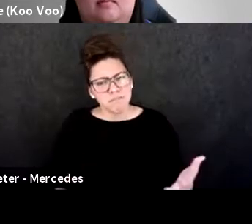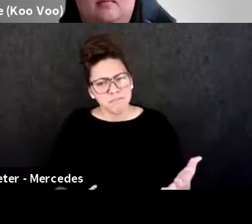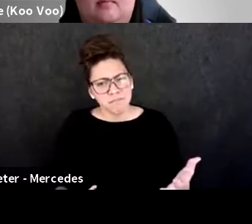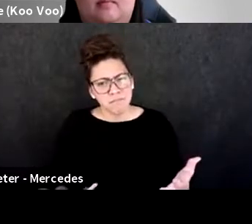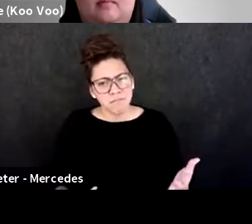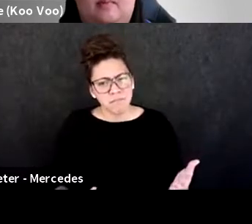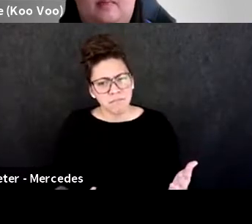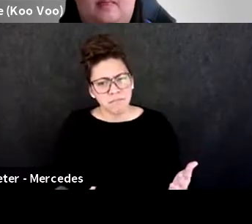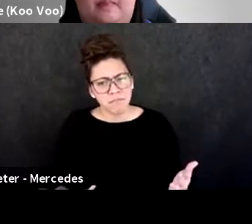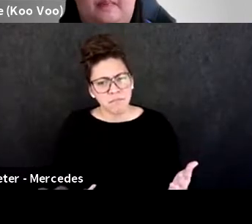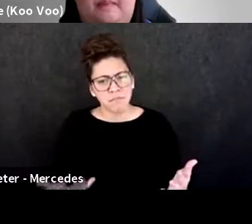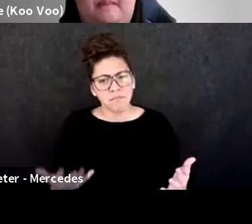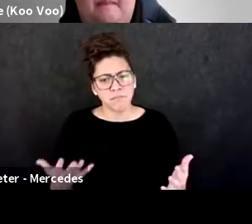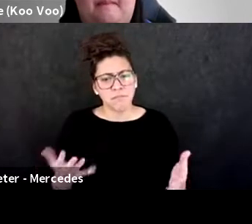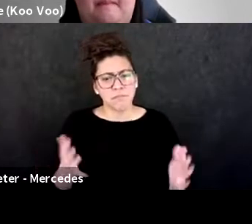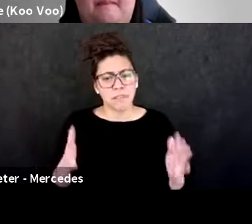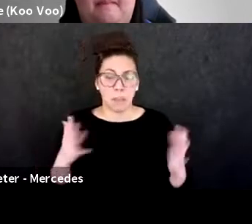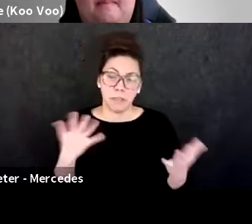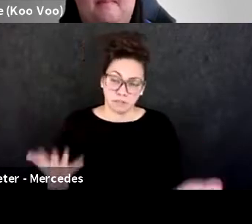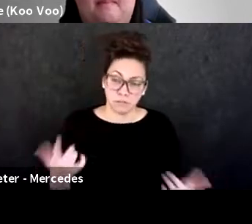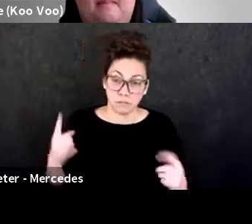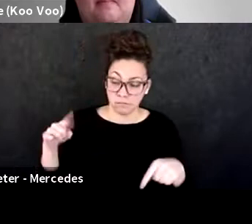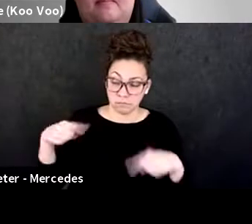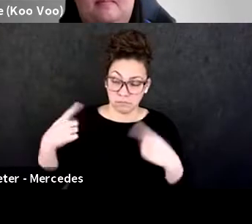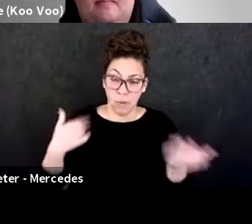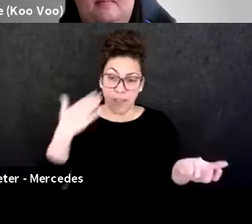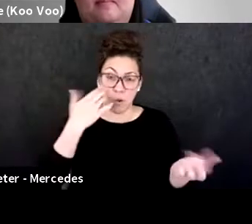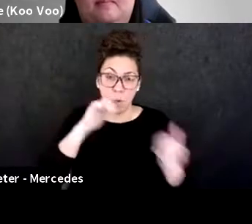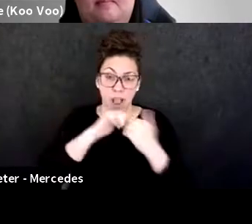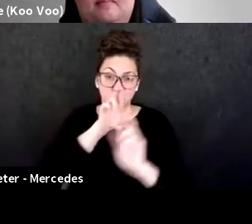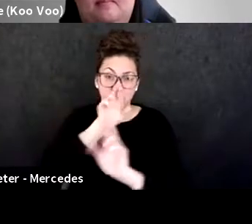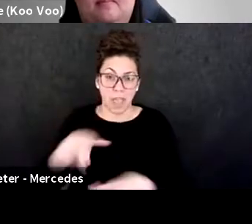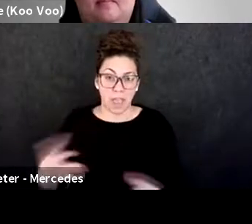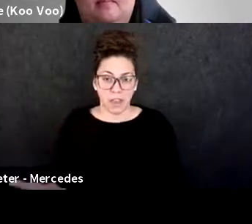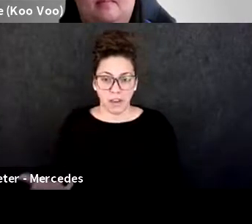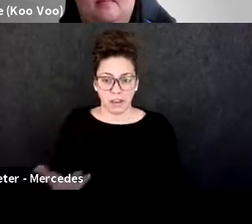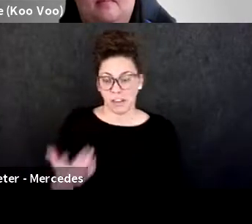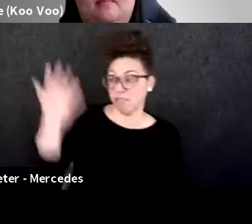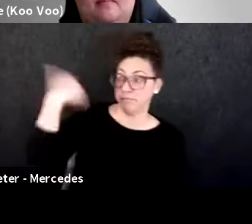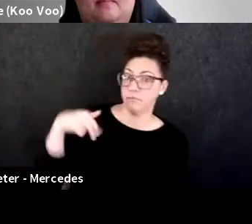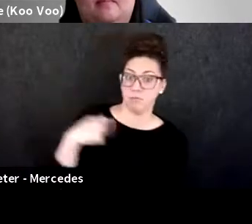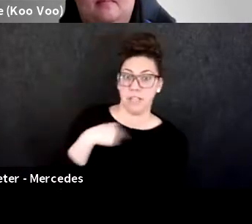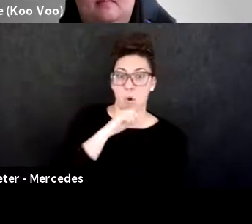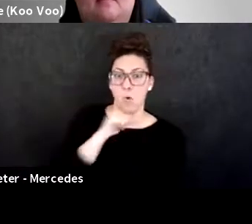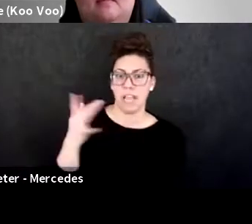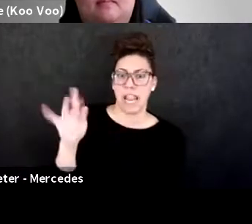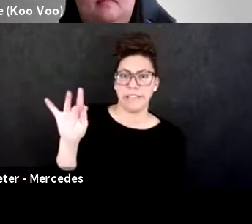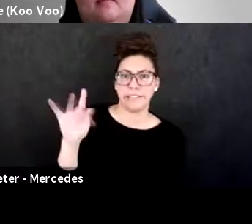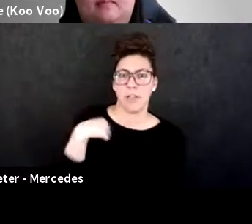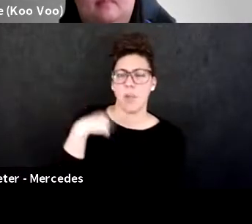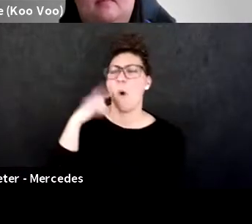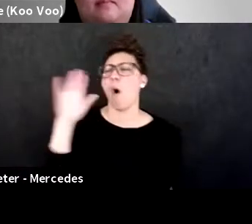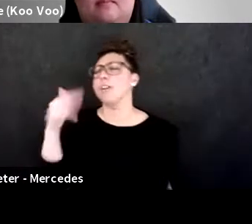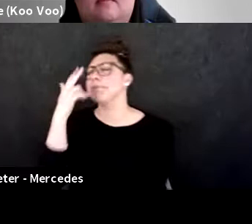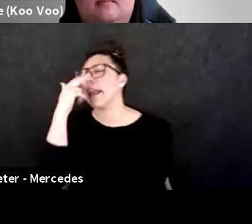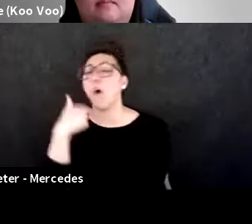I've since developed a quick comeback or a way to speak to that. You know, when I was maybe 18, I would just think it was a joke and laugh it off because I was